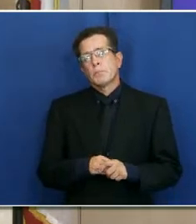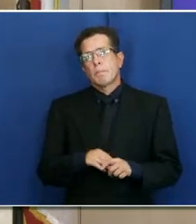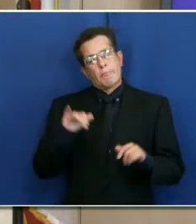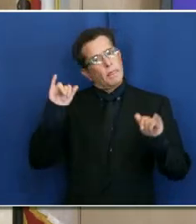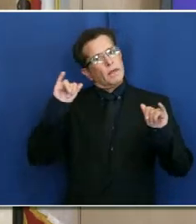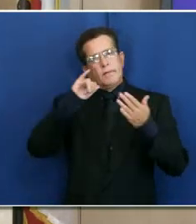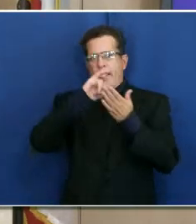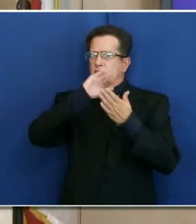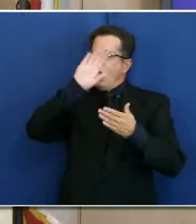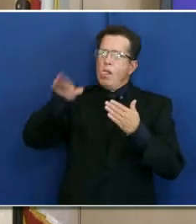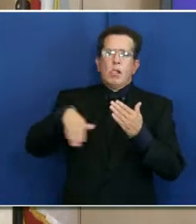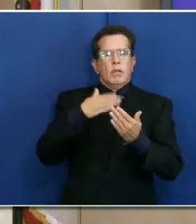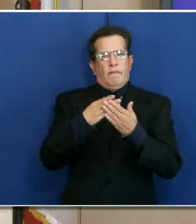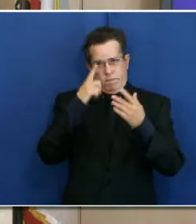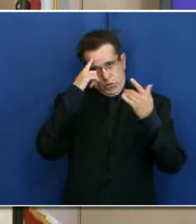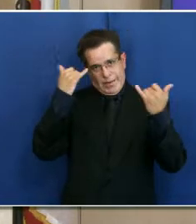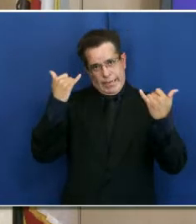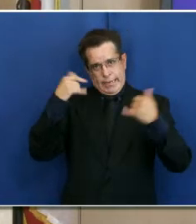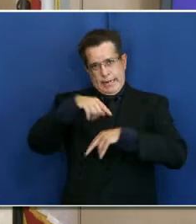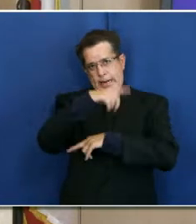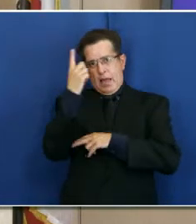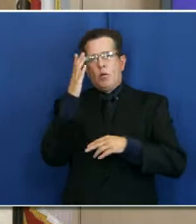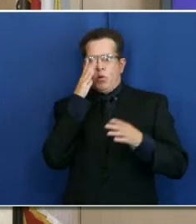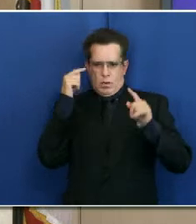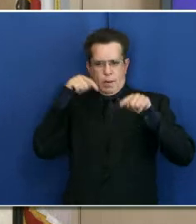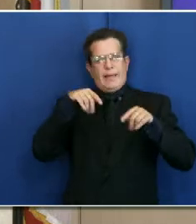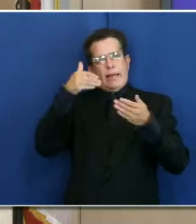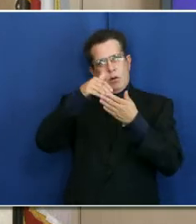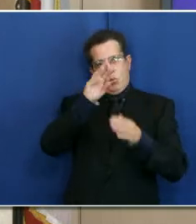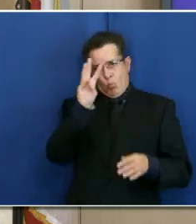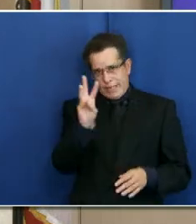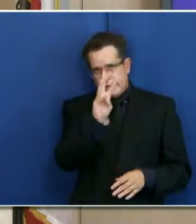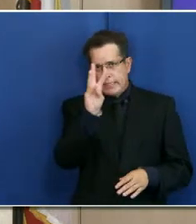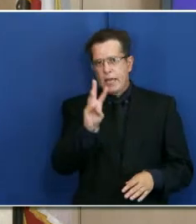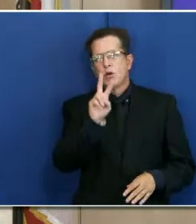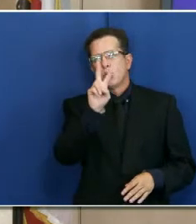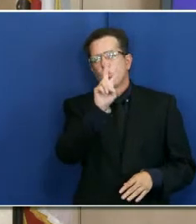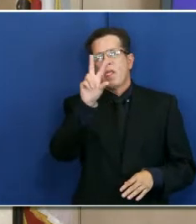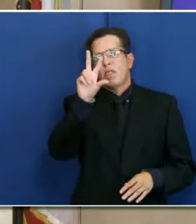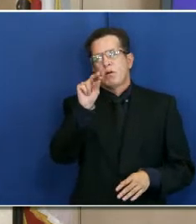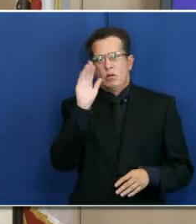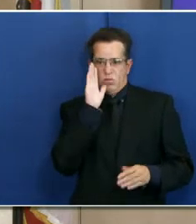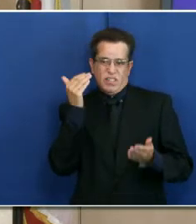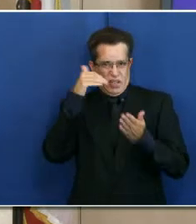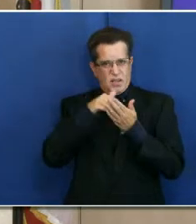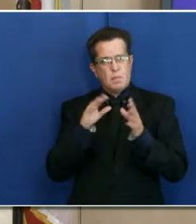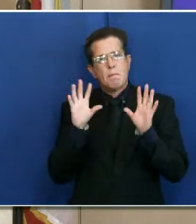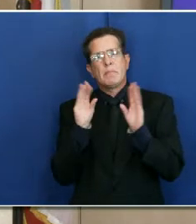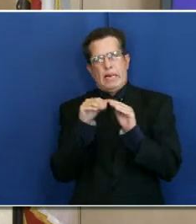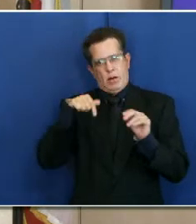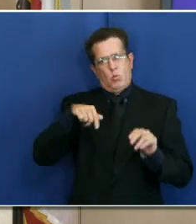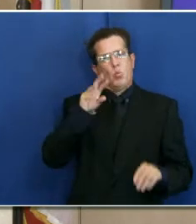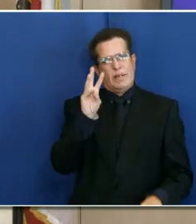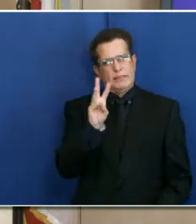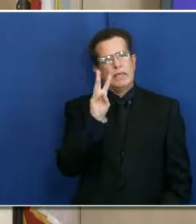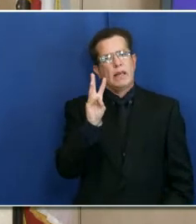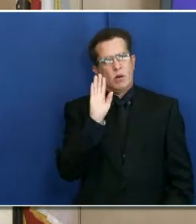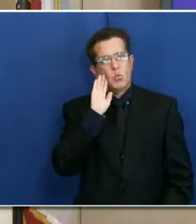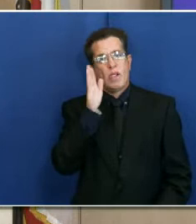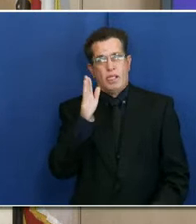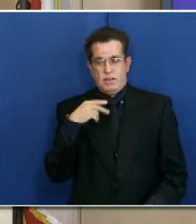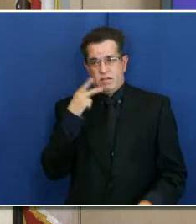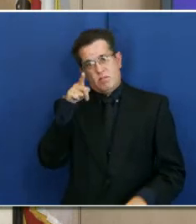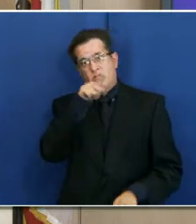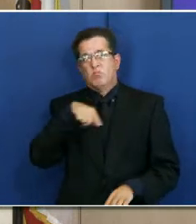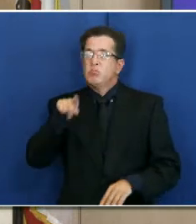Well, that does it for today. We will be back here again on Wednesday at 2:30 for another media briefing. Again, we've made some